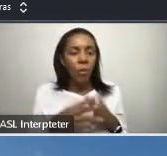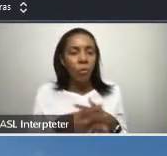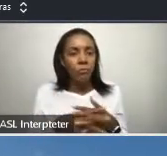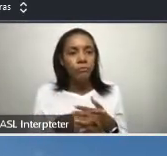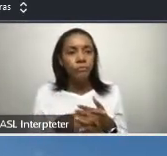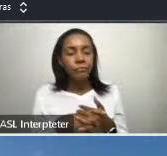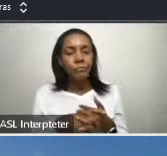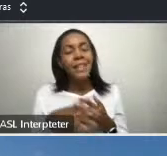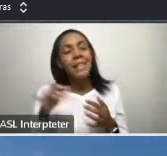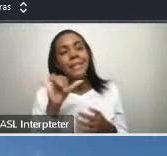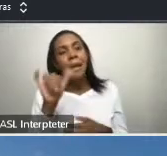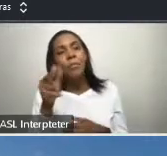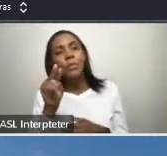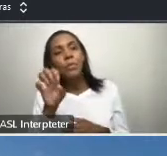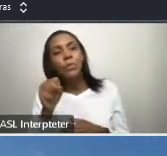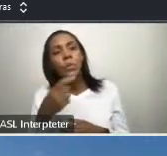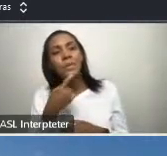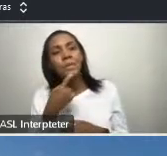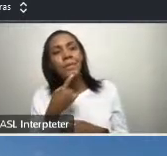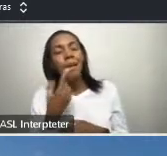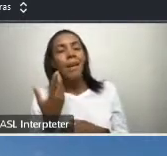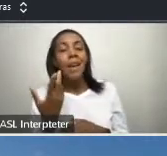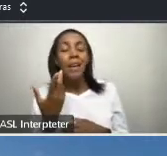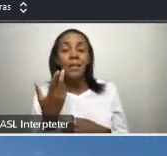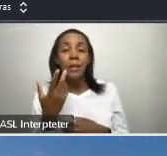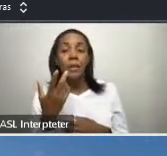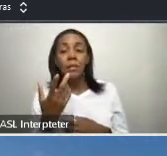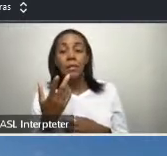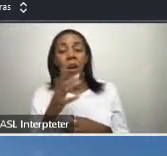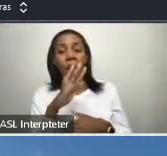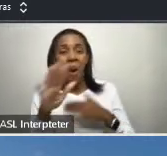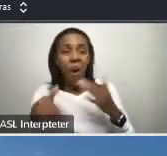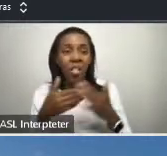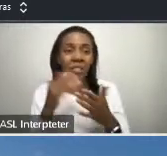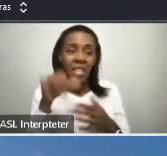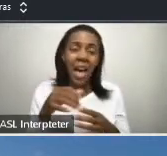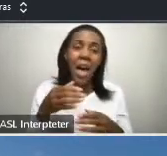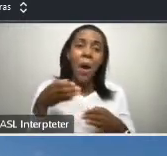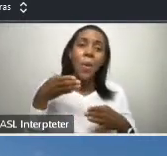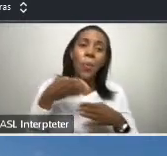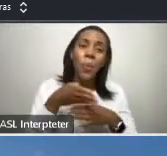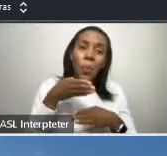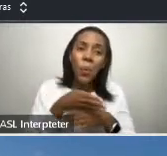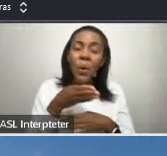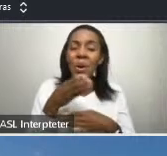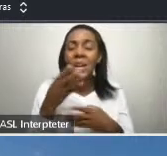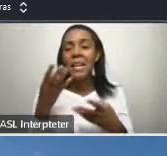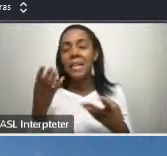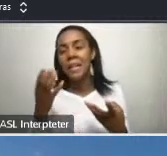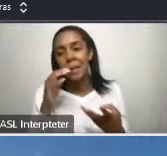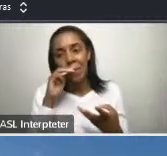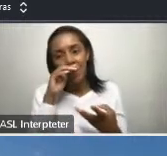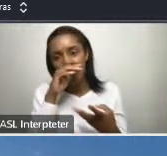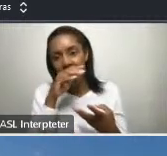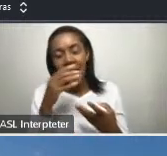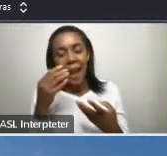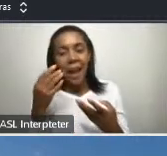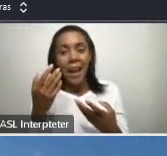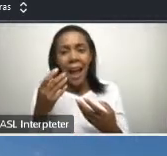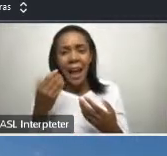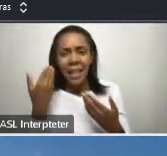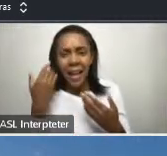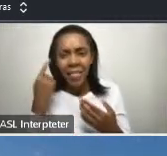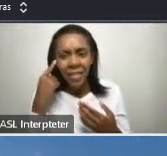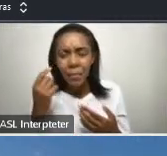Mr. Jones said, all of that actually is wood, and it may be not just, I don't think it's wood,